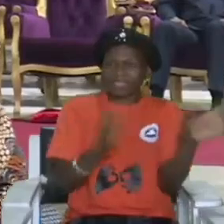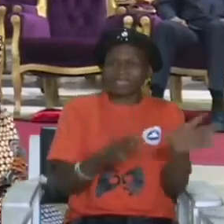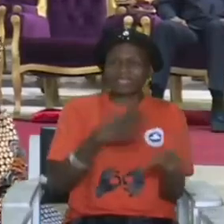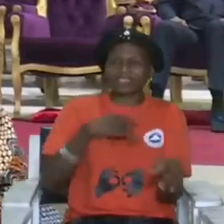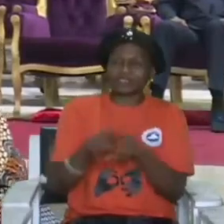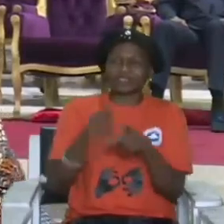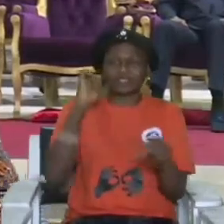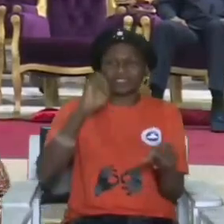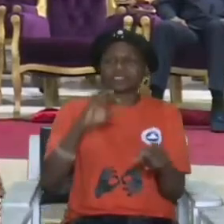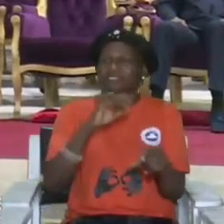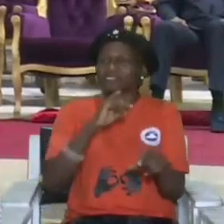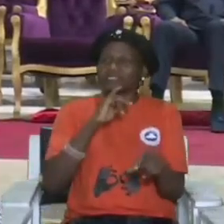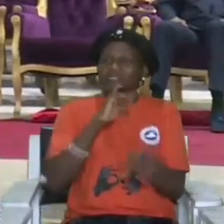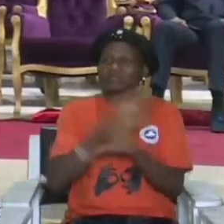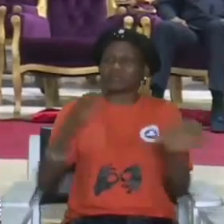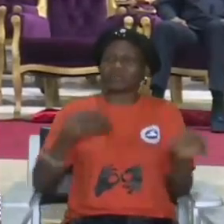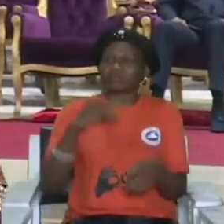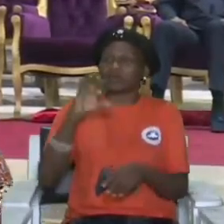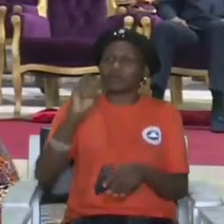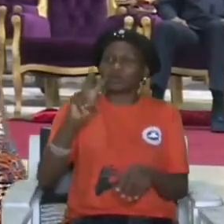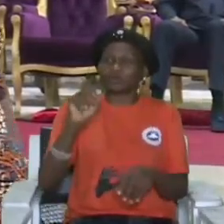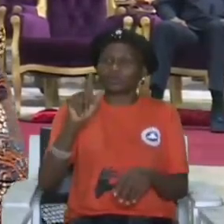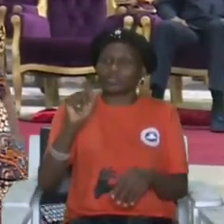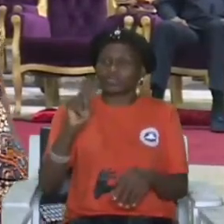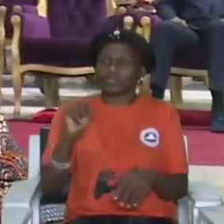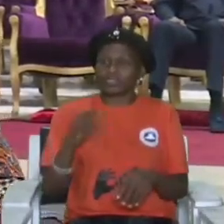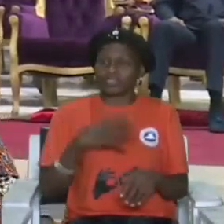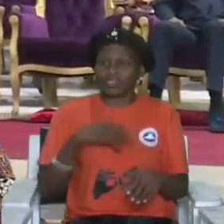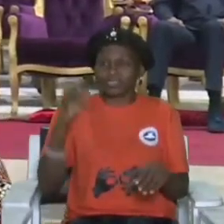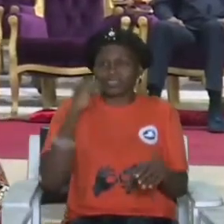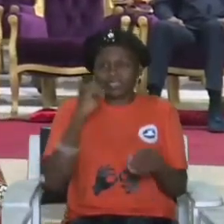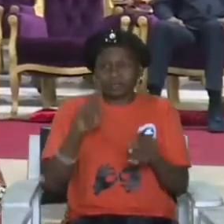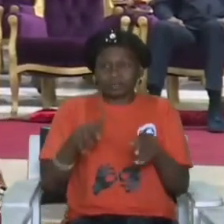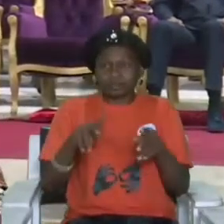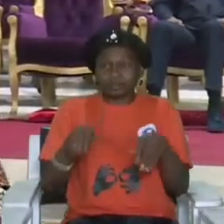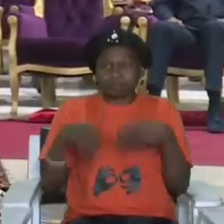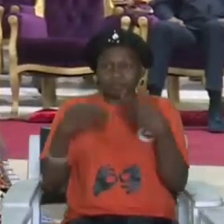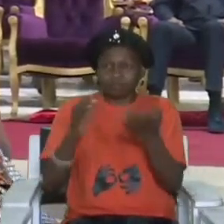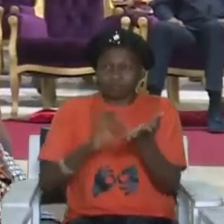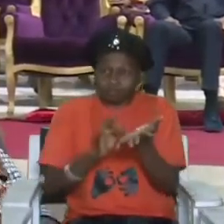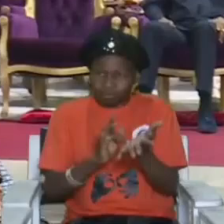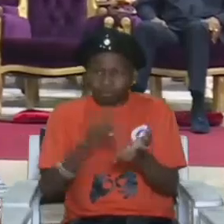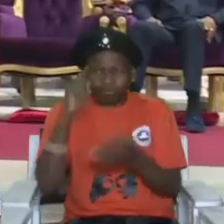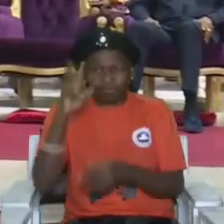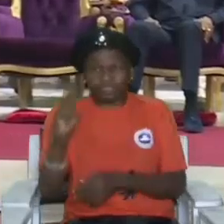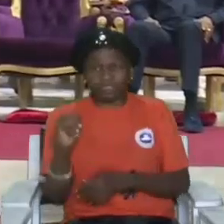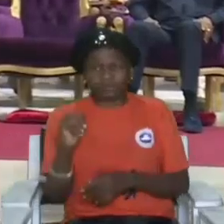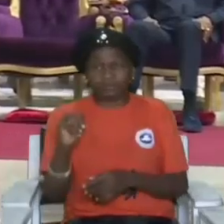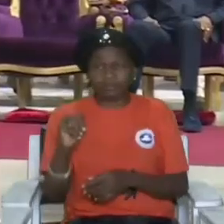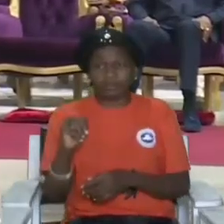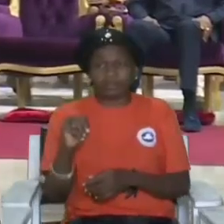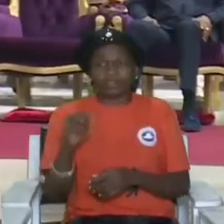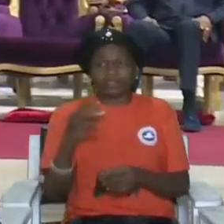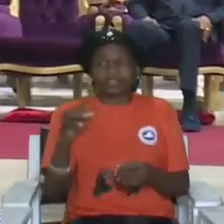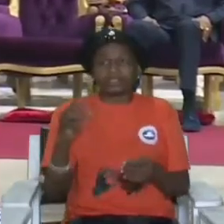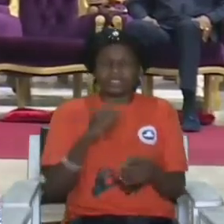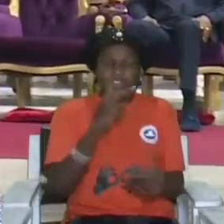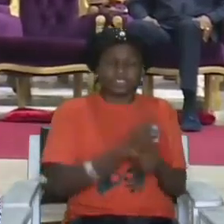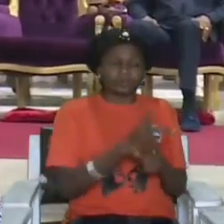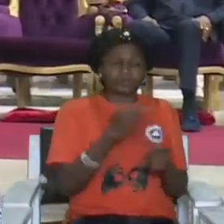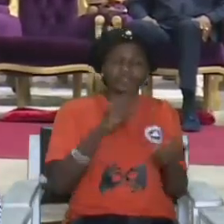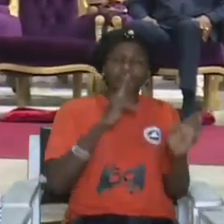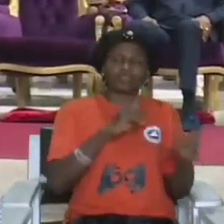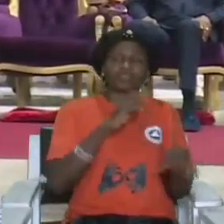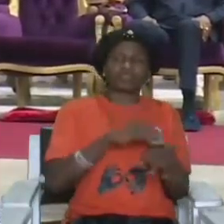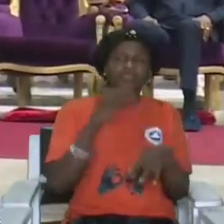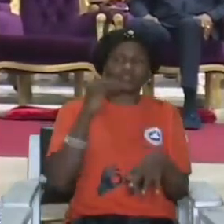I wasn't ovulating. And he prescribed drugs for us. And the results, we kept the results at home